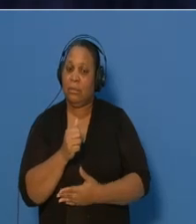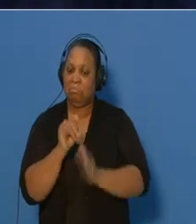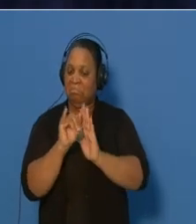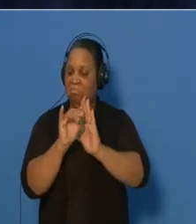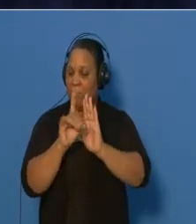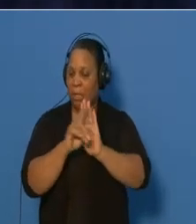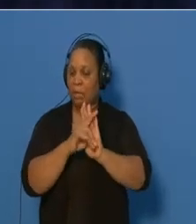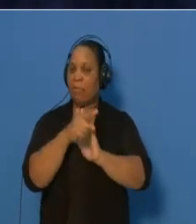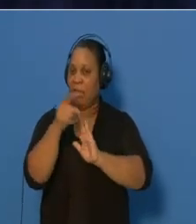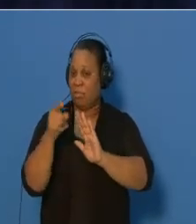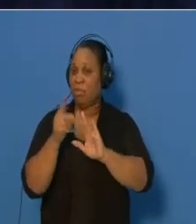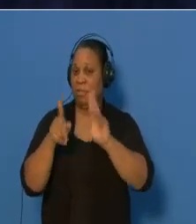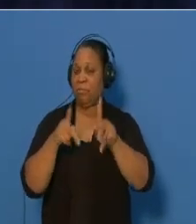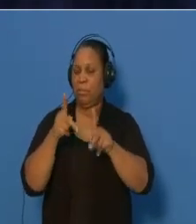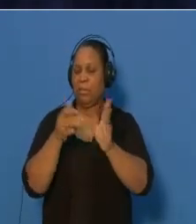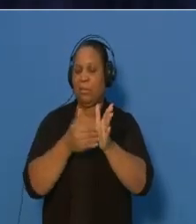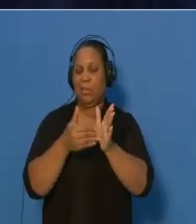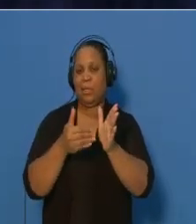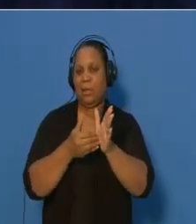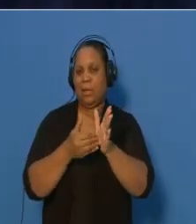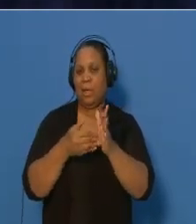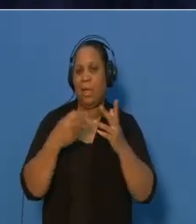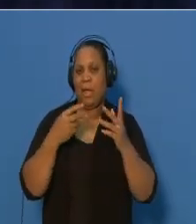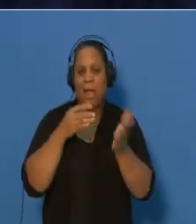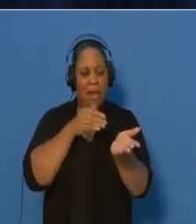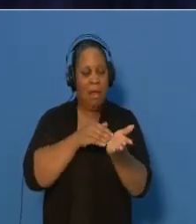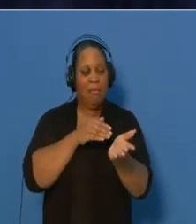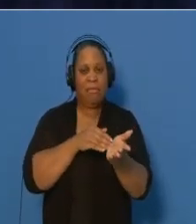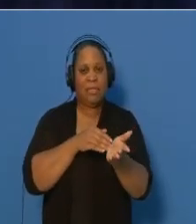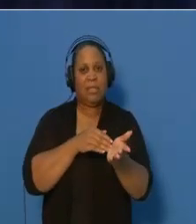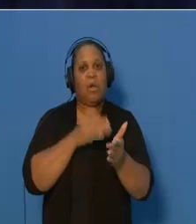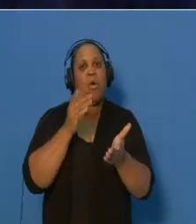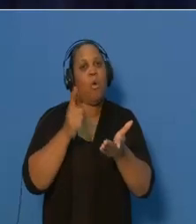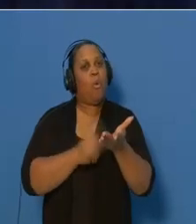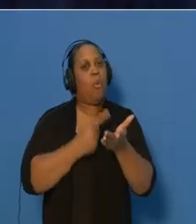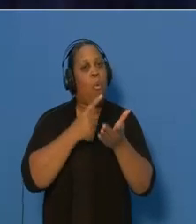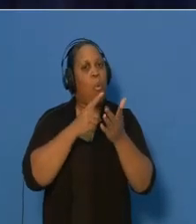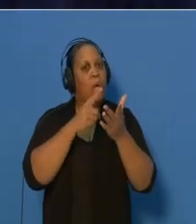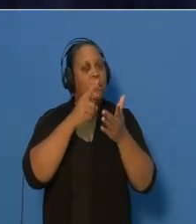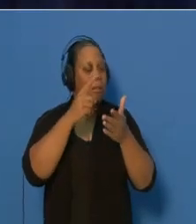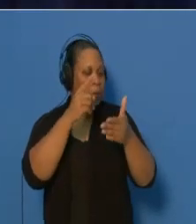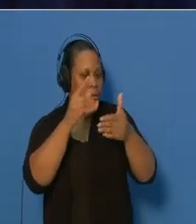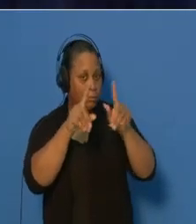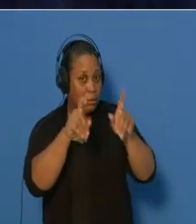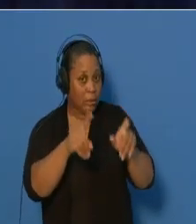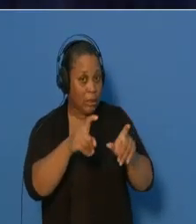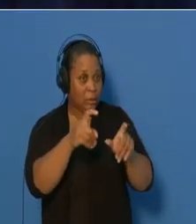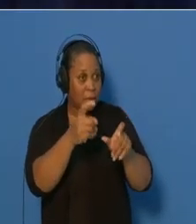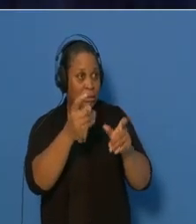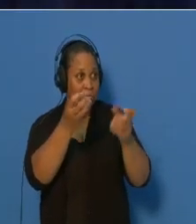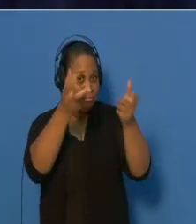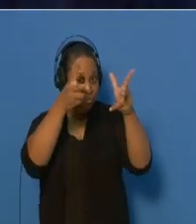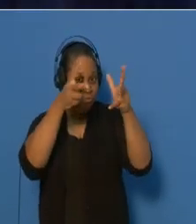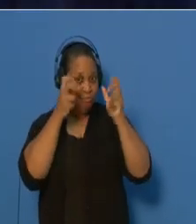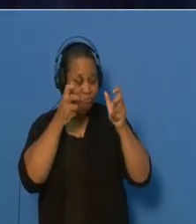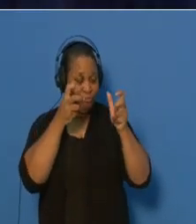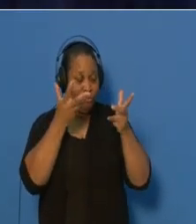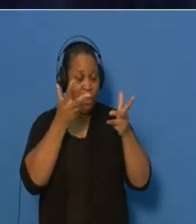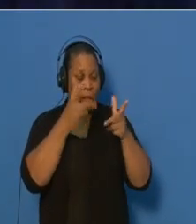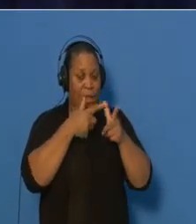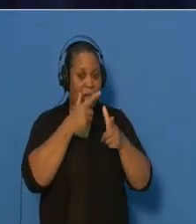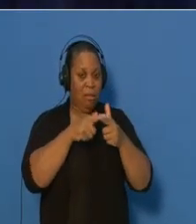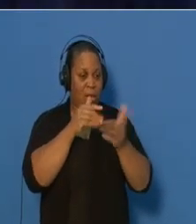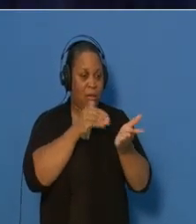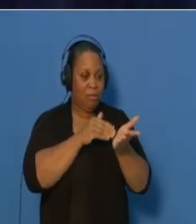identify those persons. Because again, the physicians have, the process is once the test results come back, then the physician is notified and the